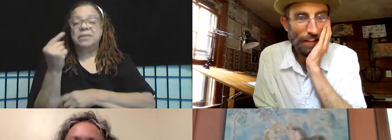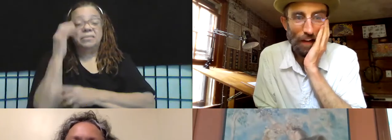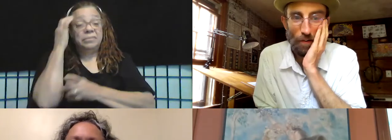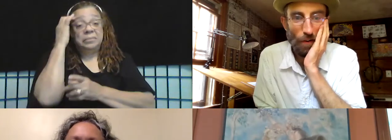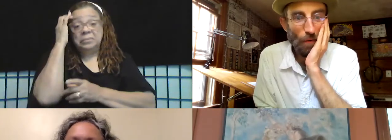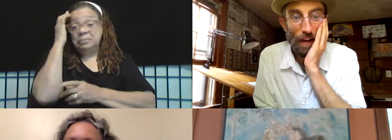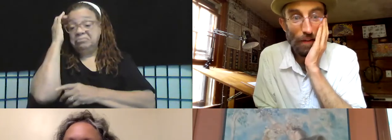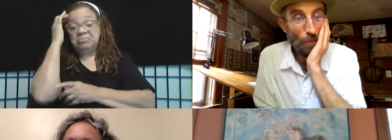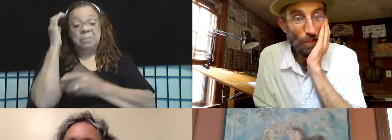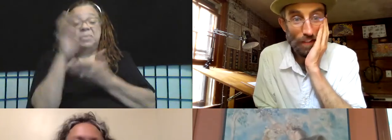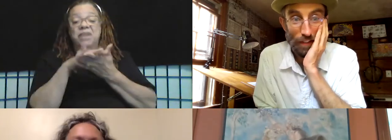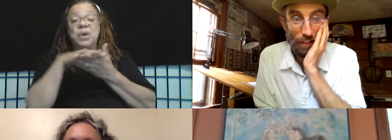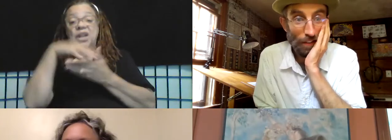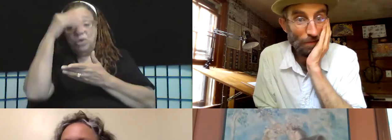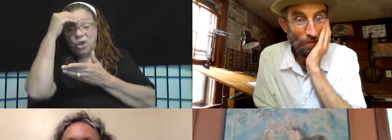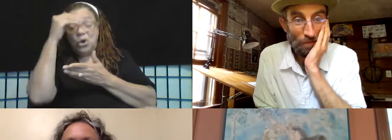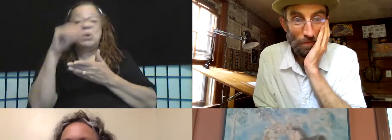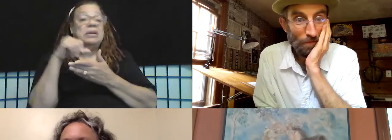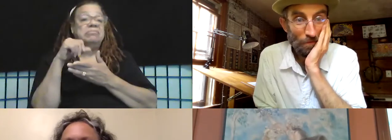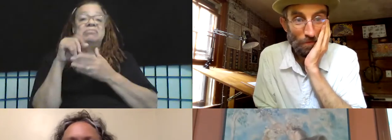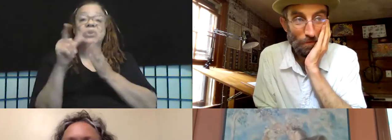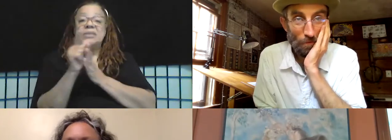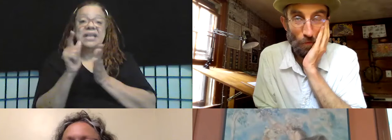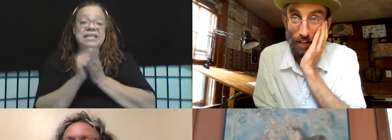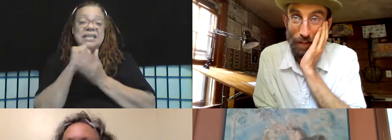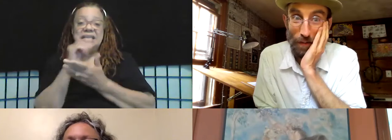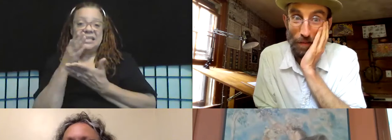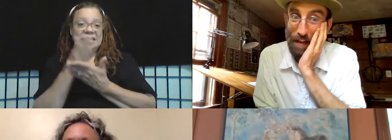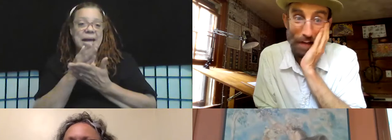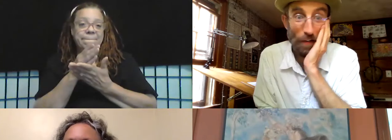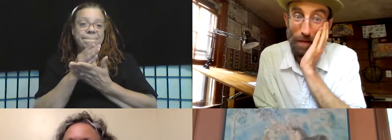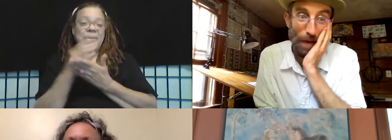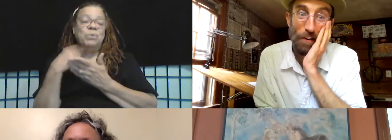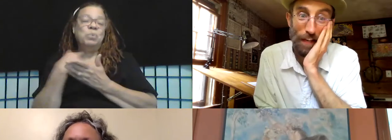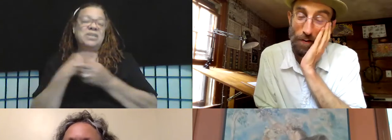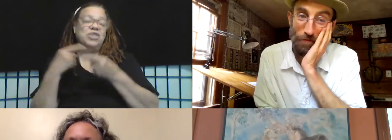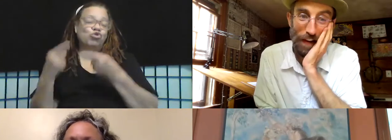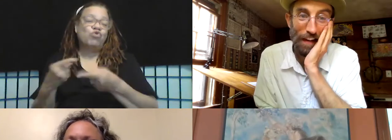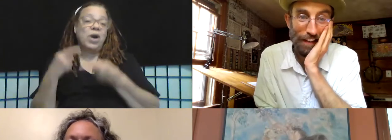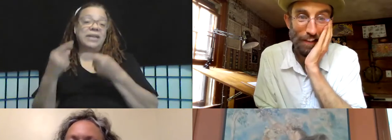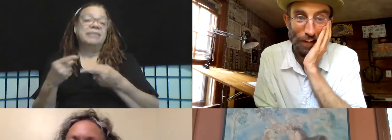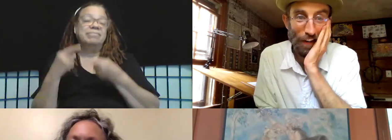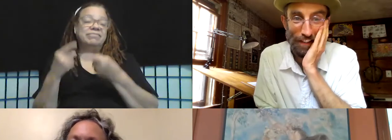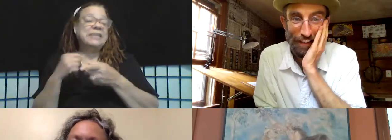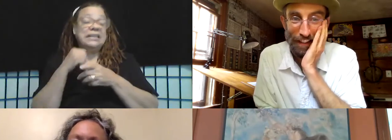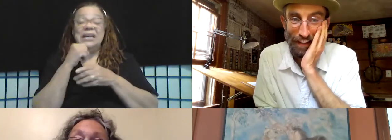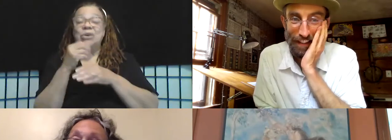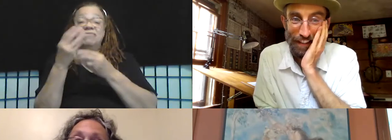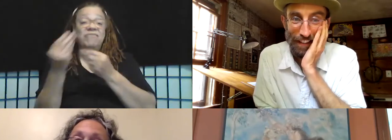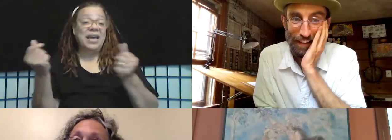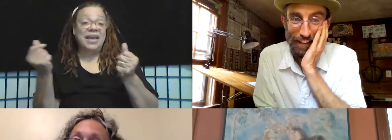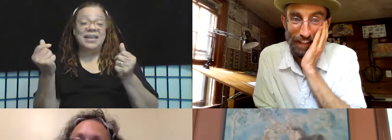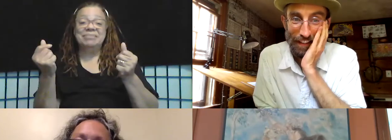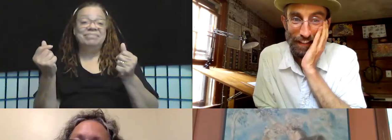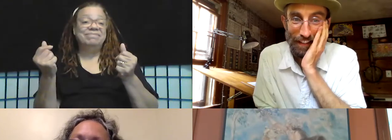those lessons, they don't go away, and we're still wrestling with them, and they don't get better. They don't fade either. No,